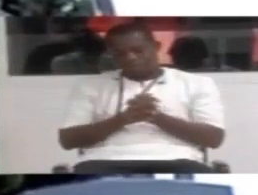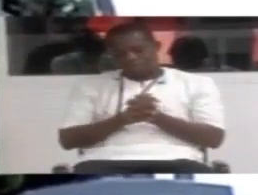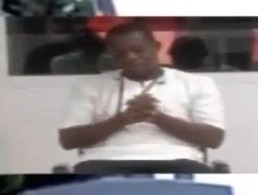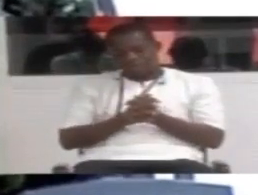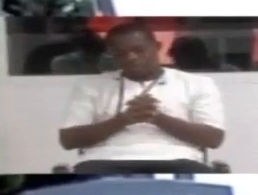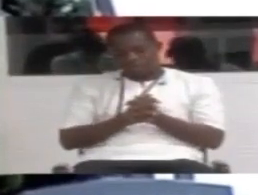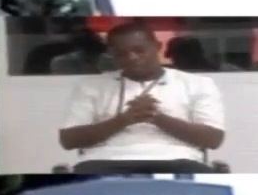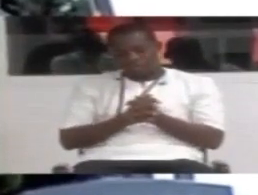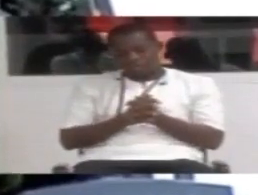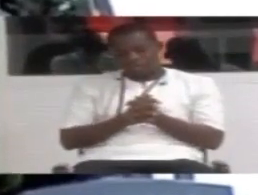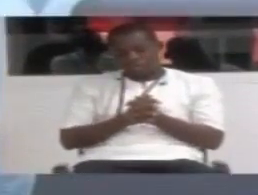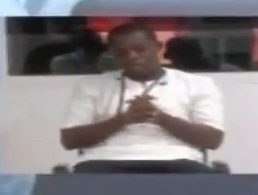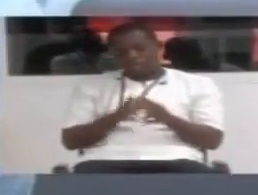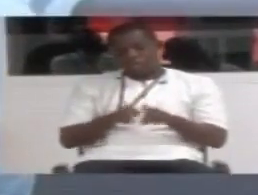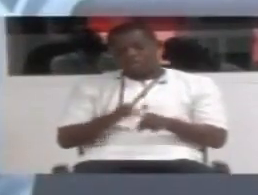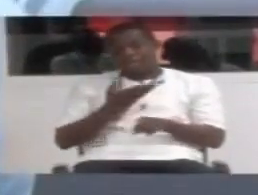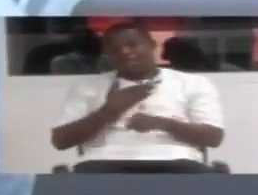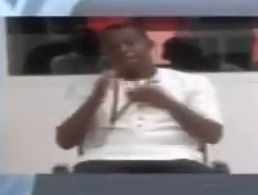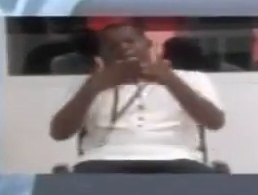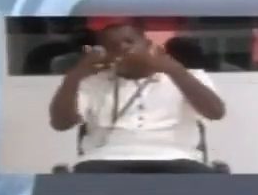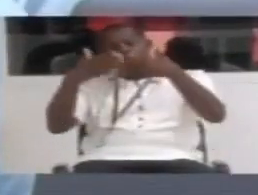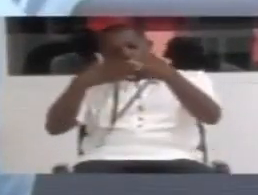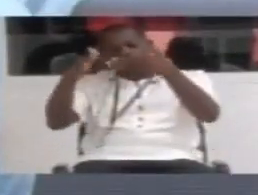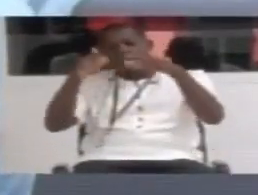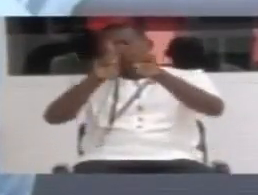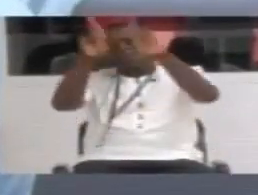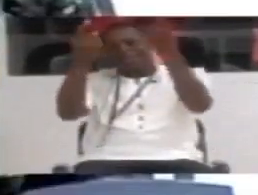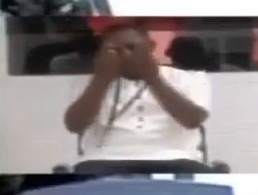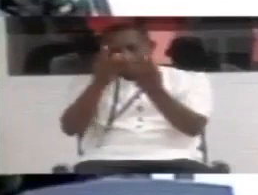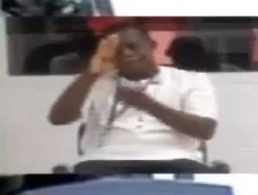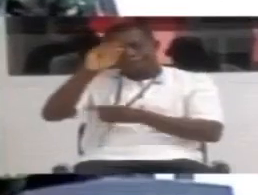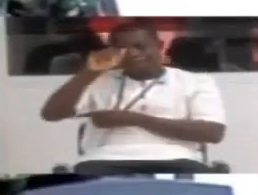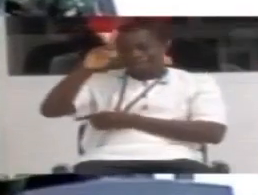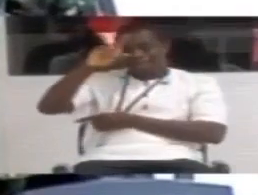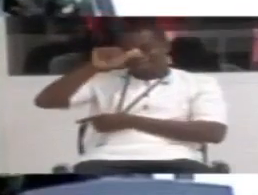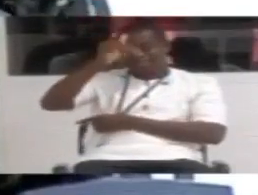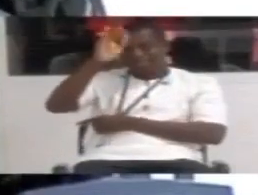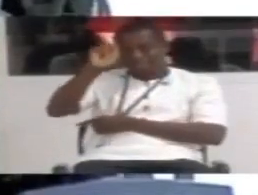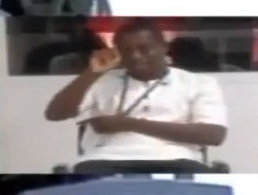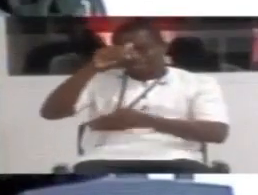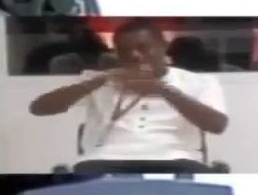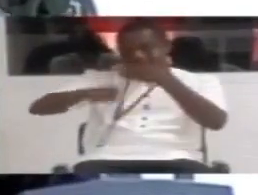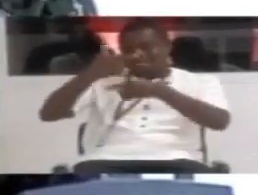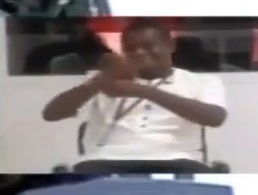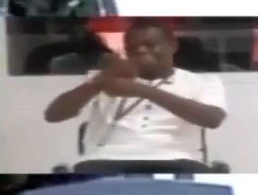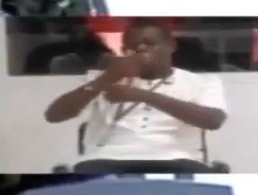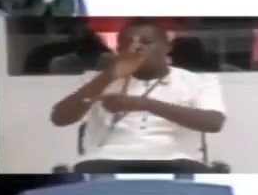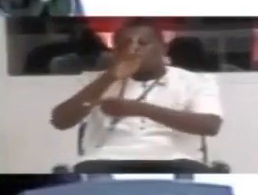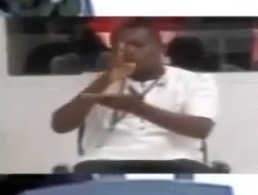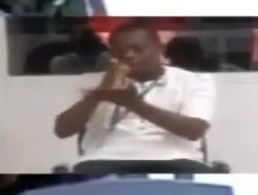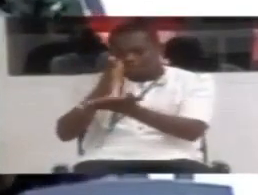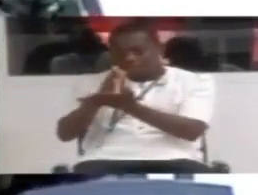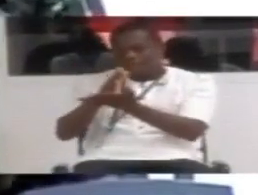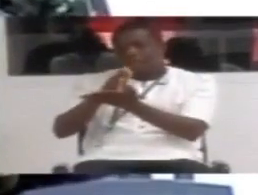fa there have been many General Badjis in Gambia. Yes. Who are you? General Suleiman Badji. Wax na